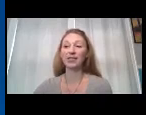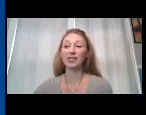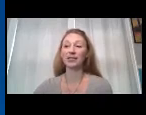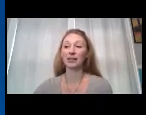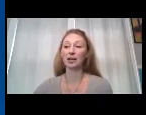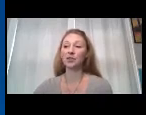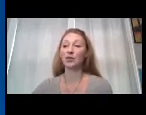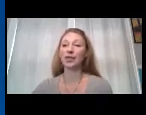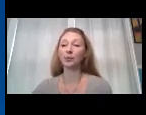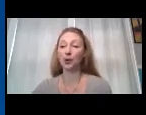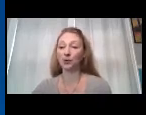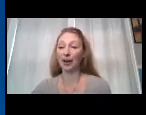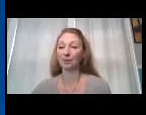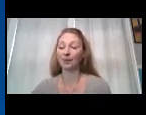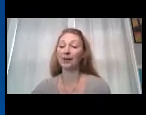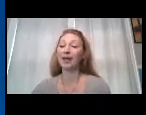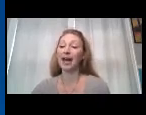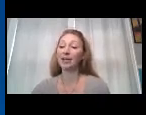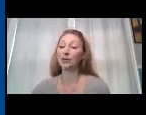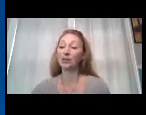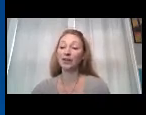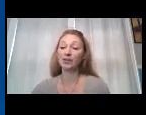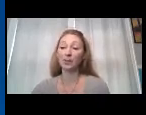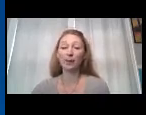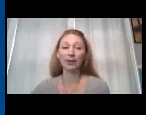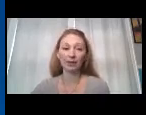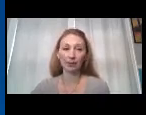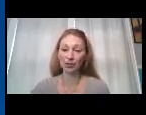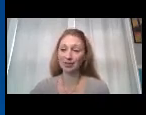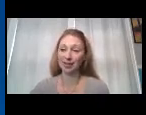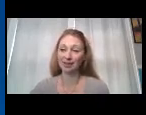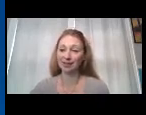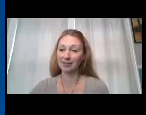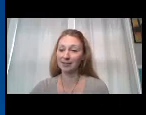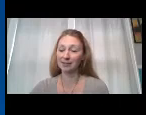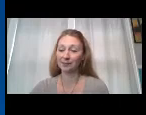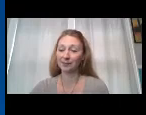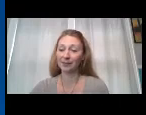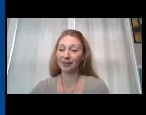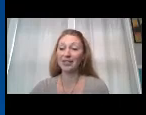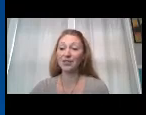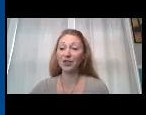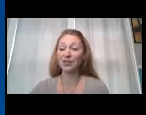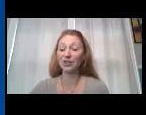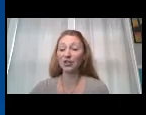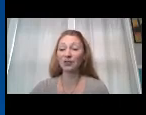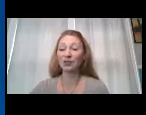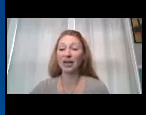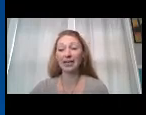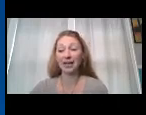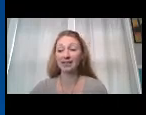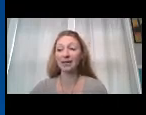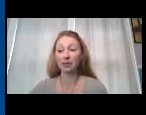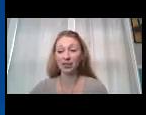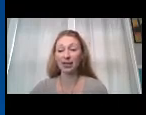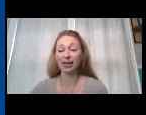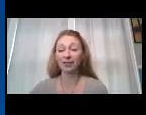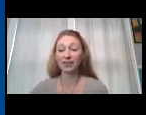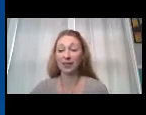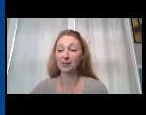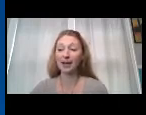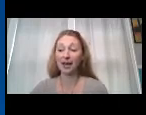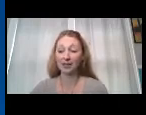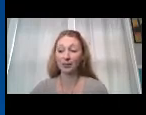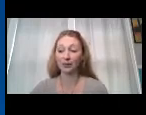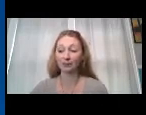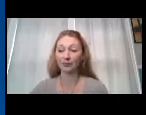of the CT Lung Screening Program at U of R's Department of Imaging Sciences. He serves as Chief of Diagnostic Imaging at